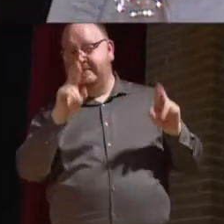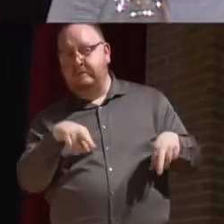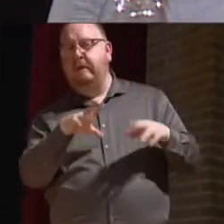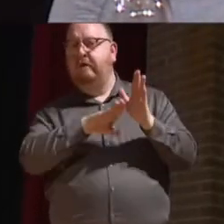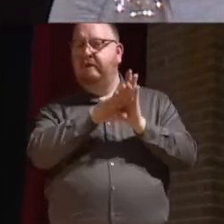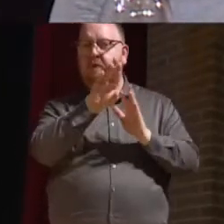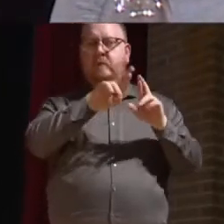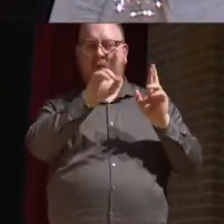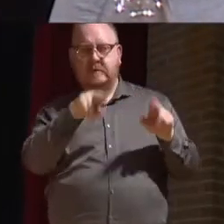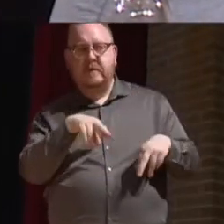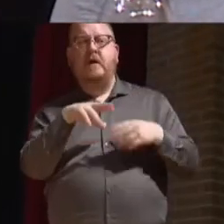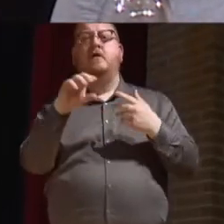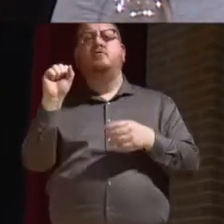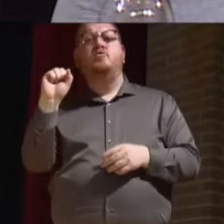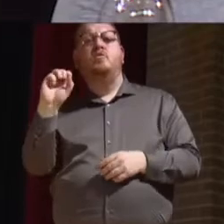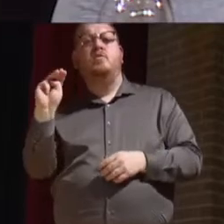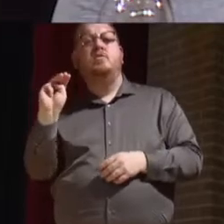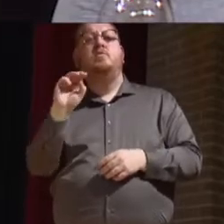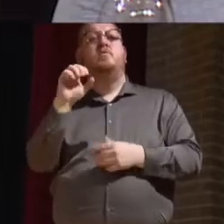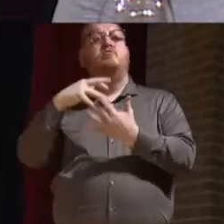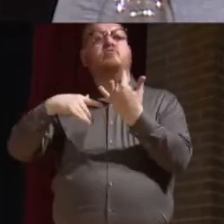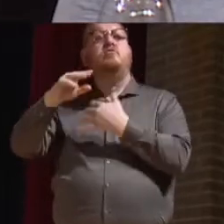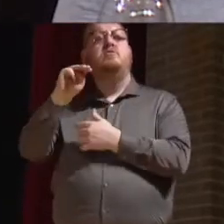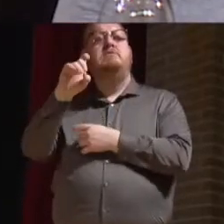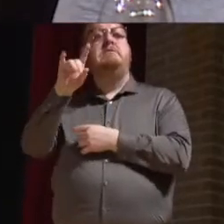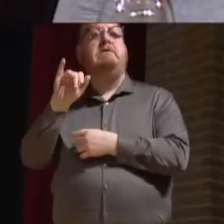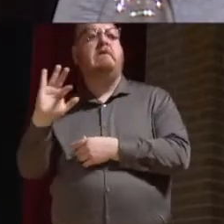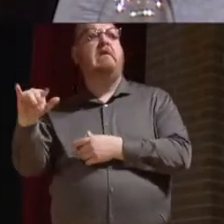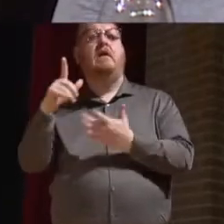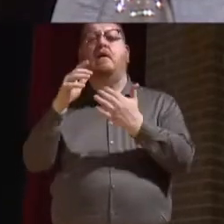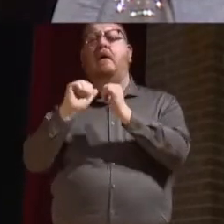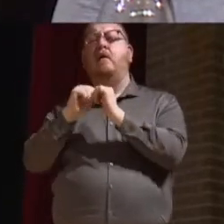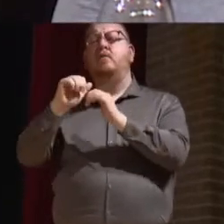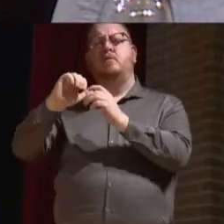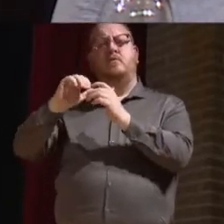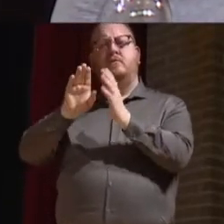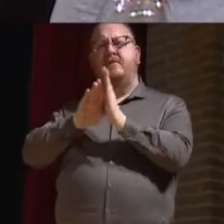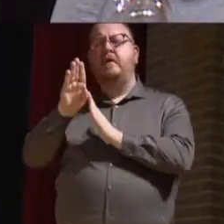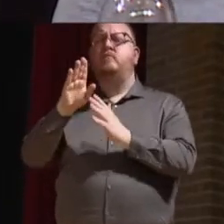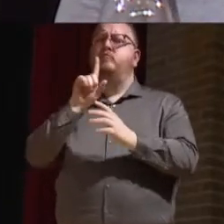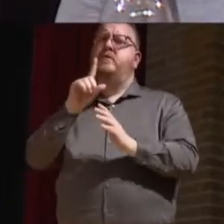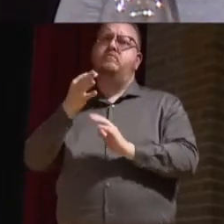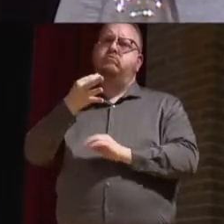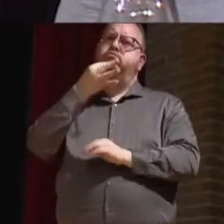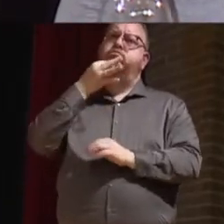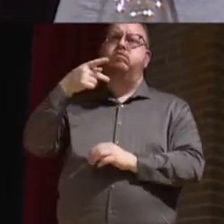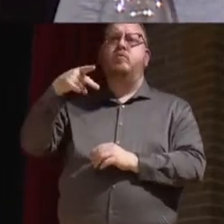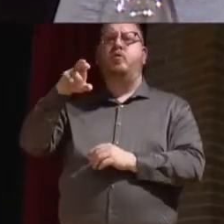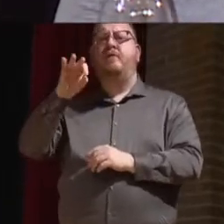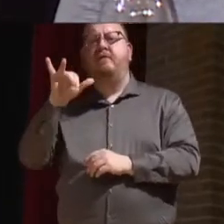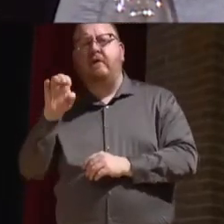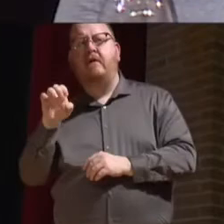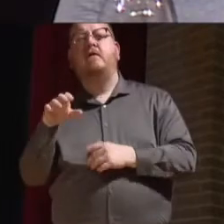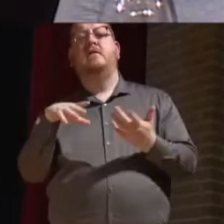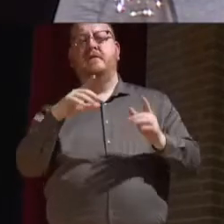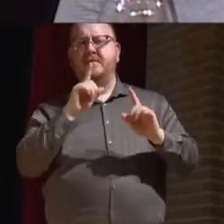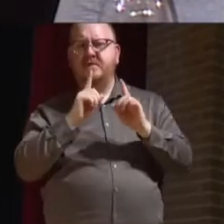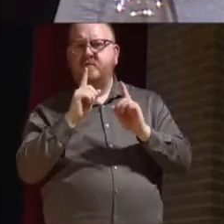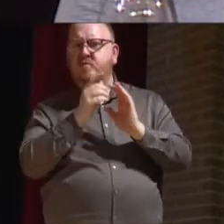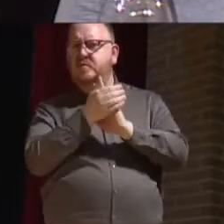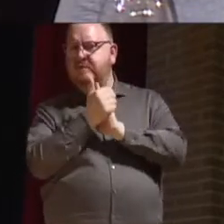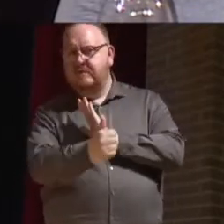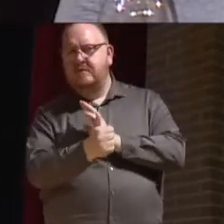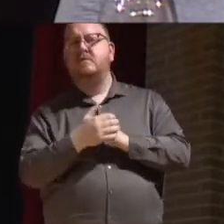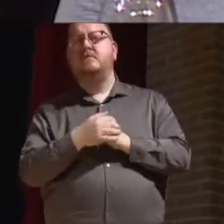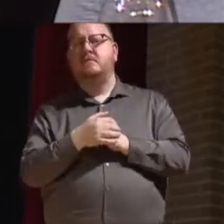profile. We also work on interview skills with them, and also things like workplace conflict. So working with